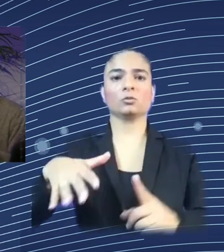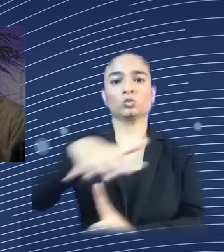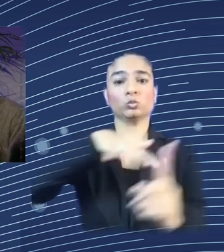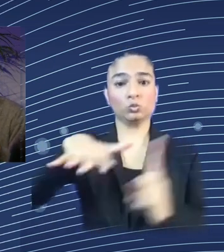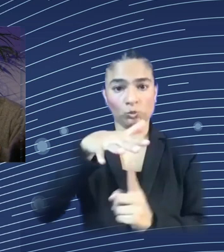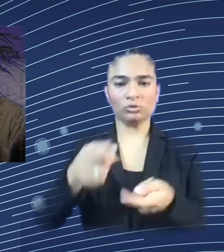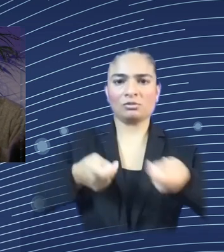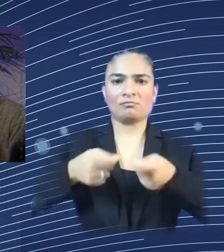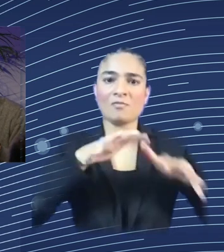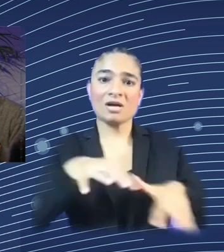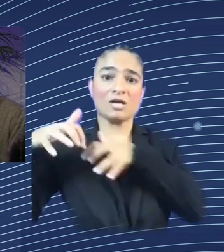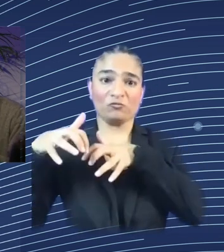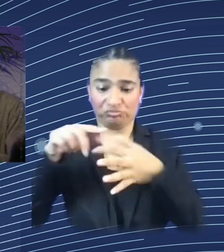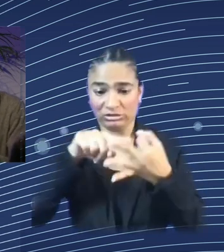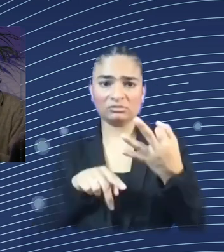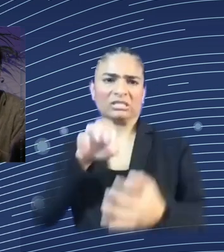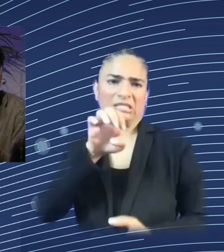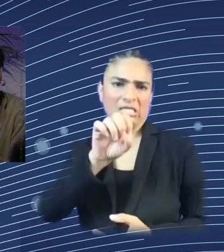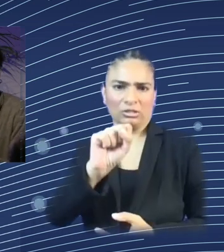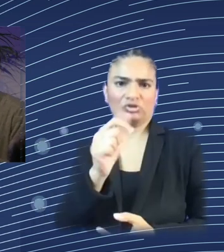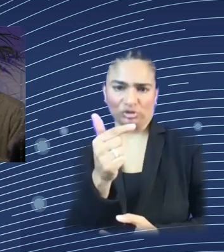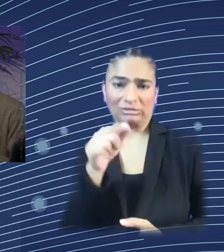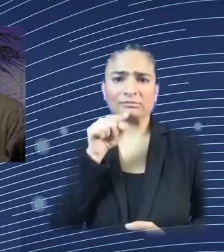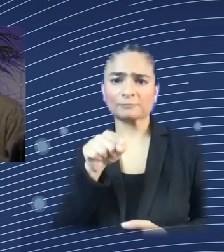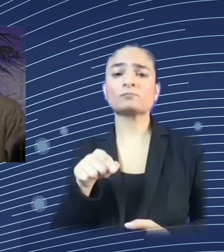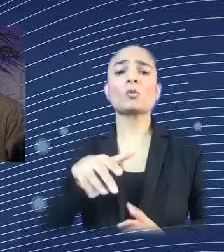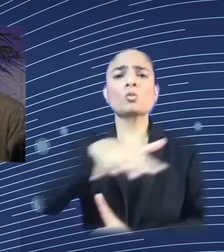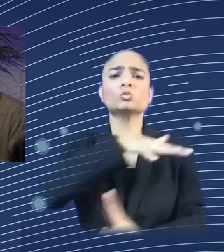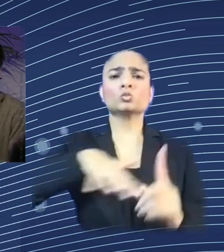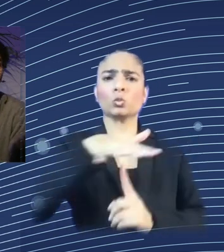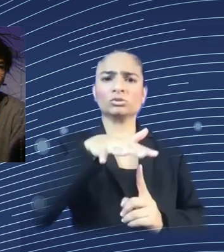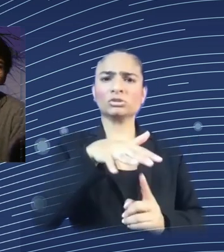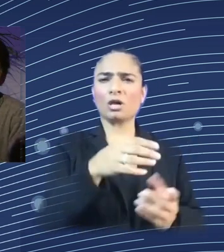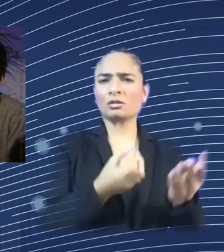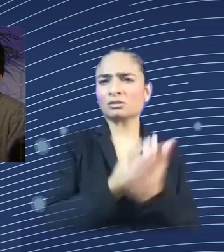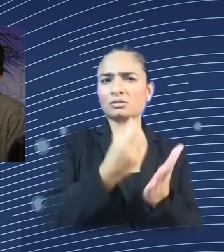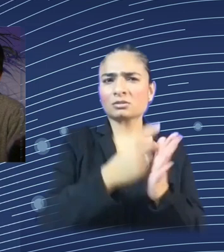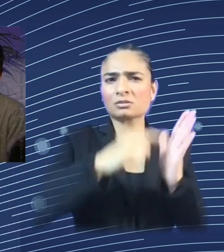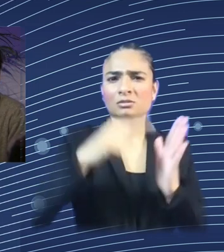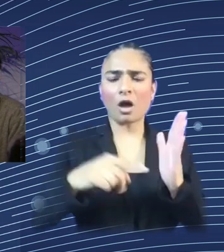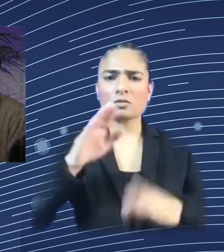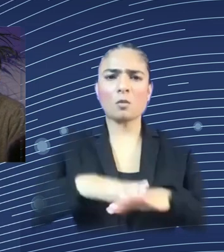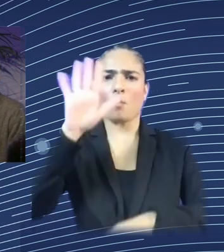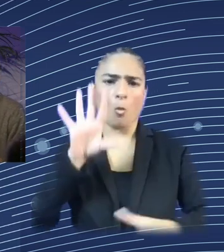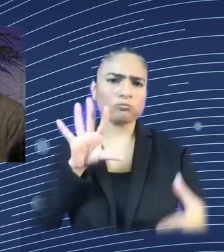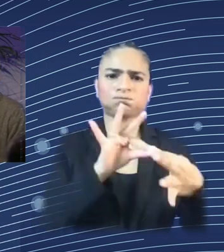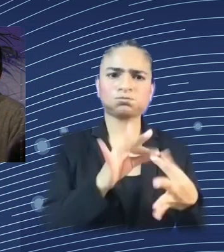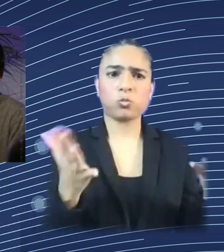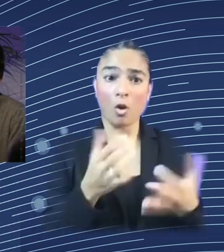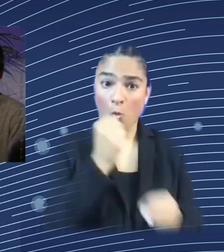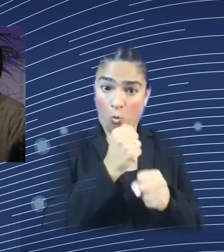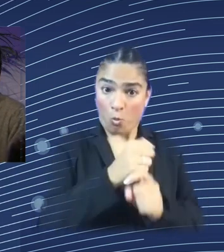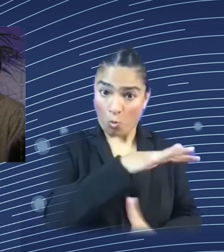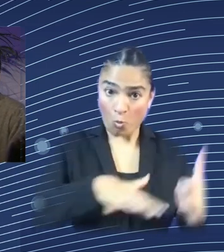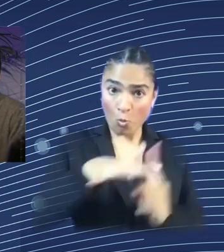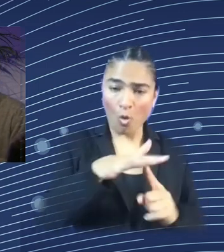is it very interesting data, and why is it key for a very important topic such as the climate